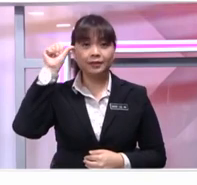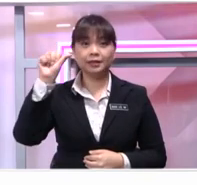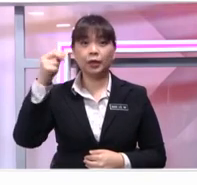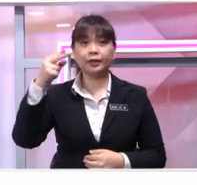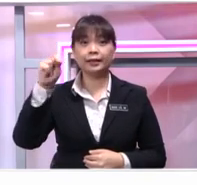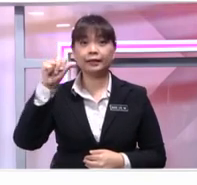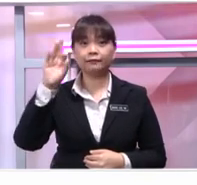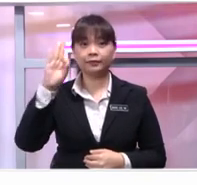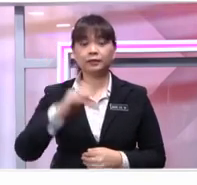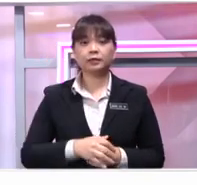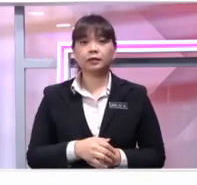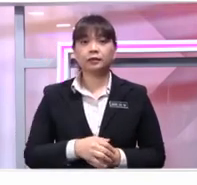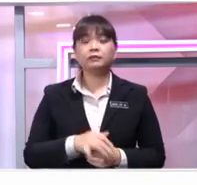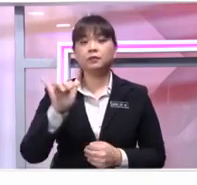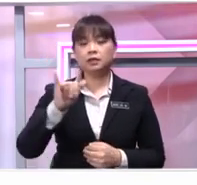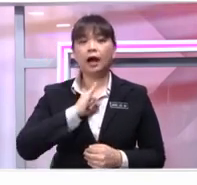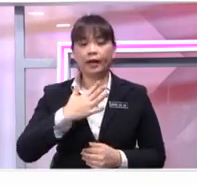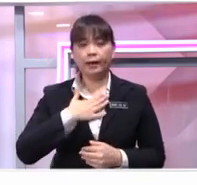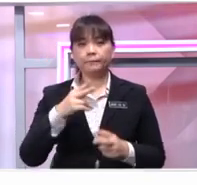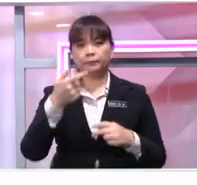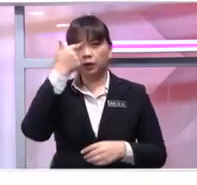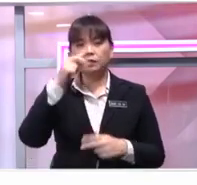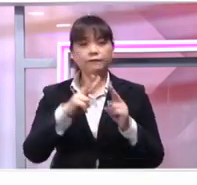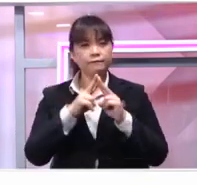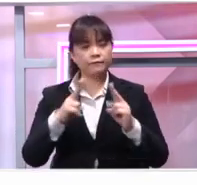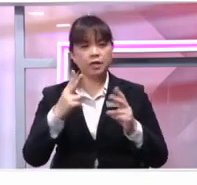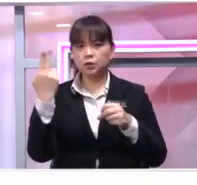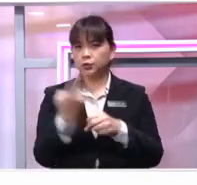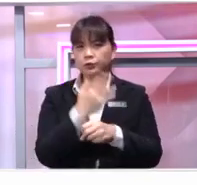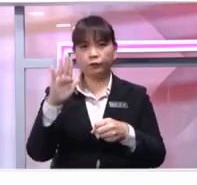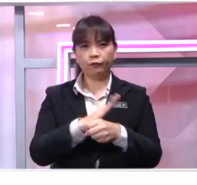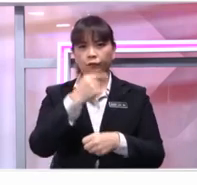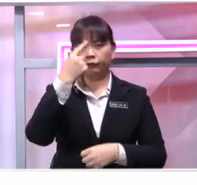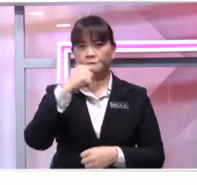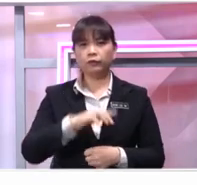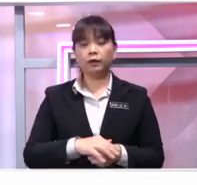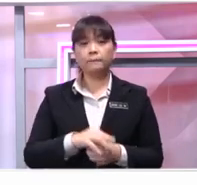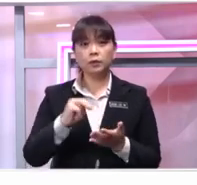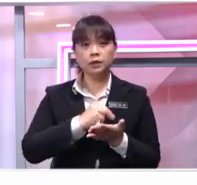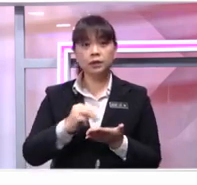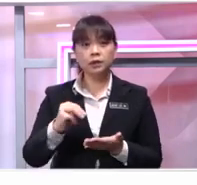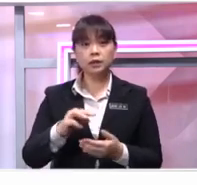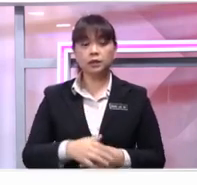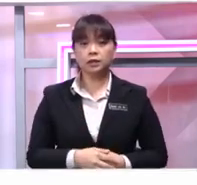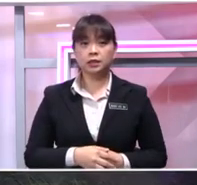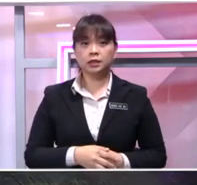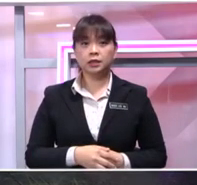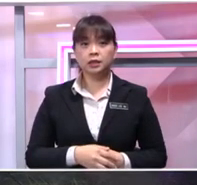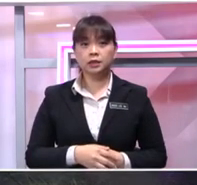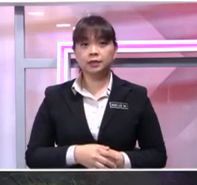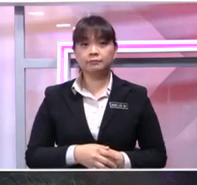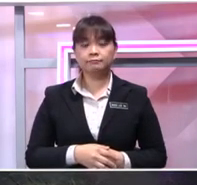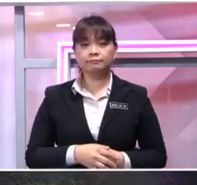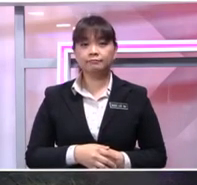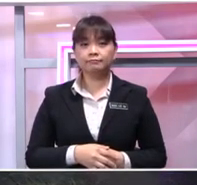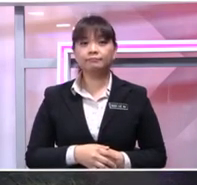Yes, I am because it's very useful and amusing. Ah. All right, good job, Ahnaf. Useful